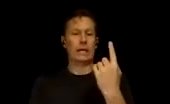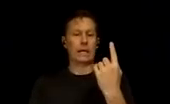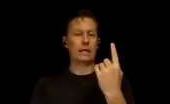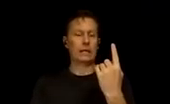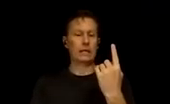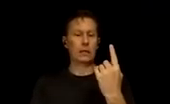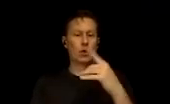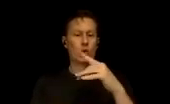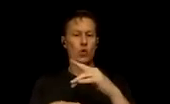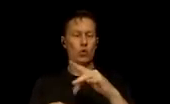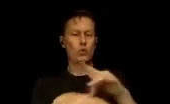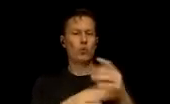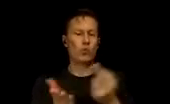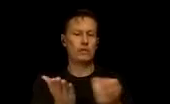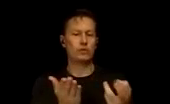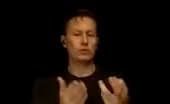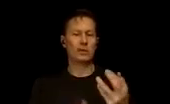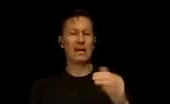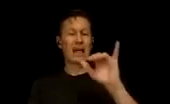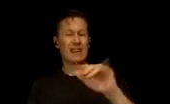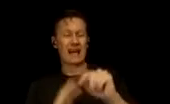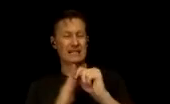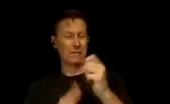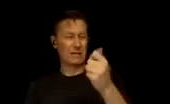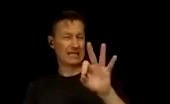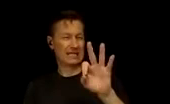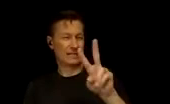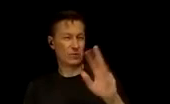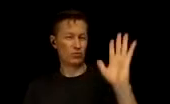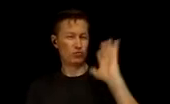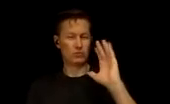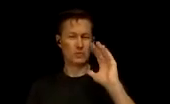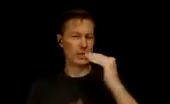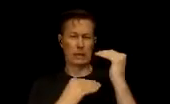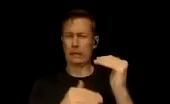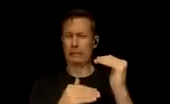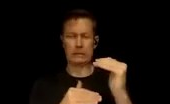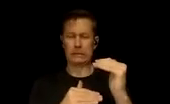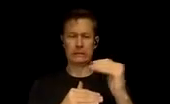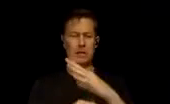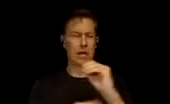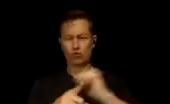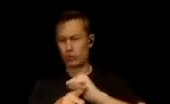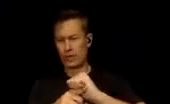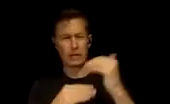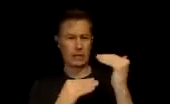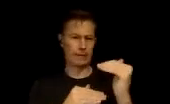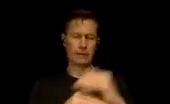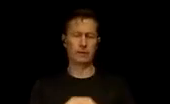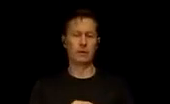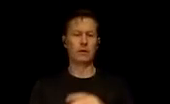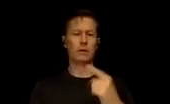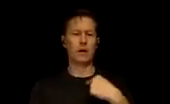were not in existence. The training was limited and the apparatus that we drove is extremely limited. In fact, I left the